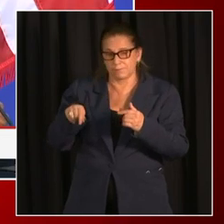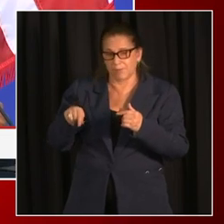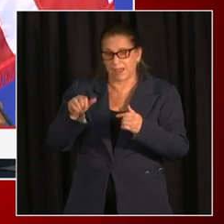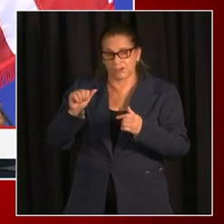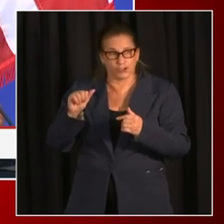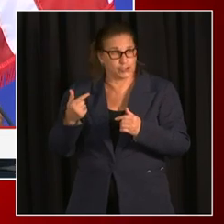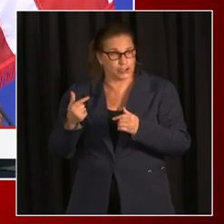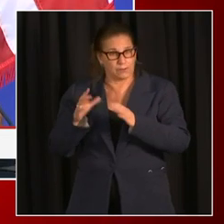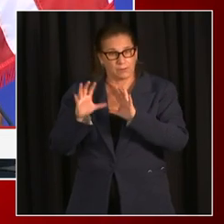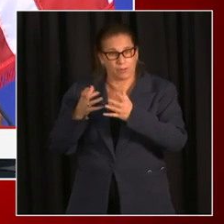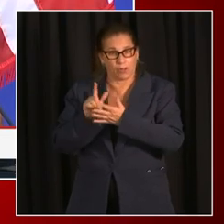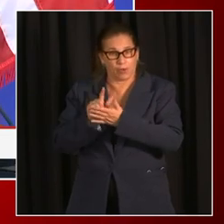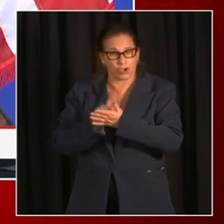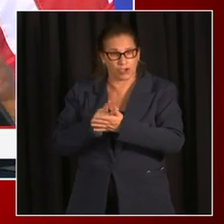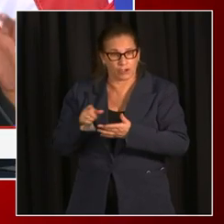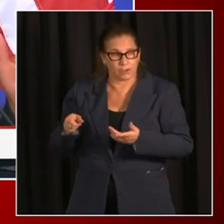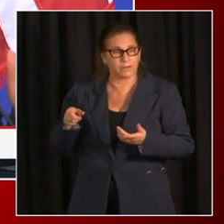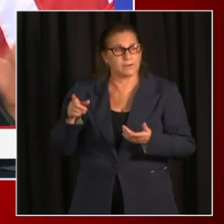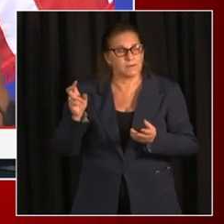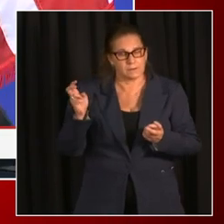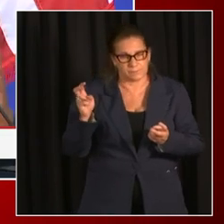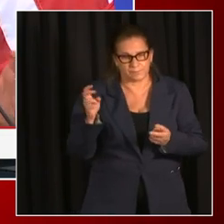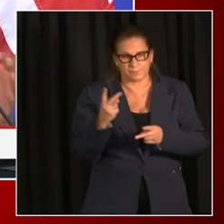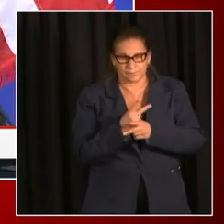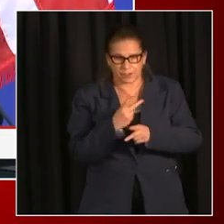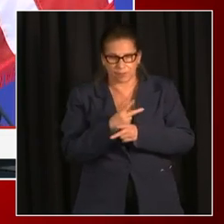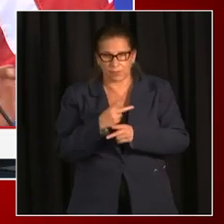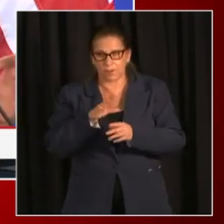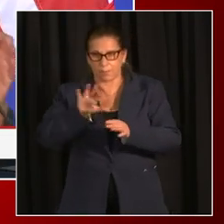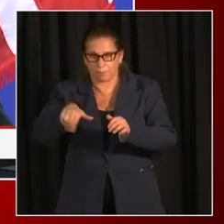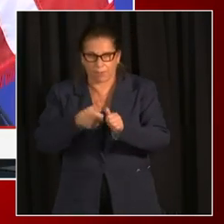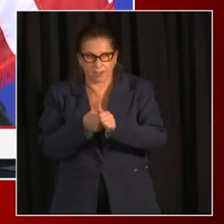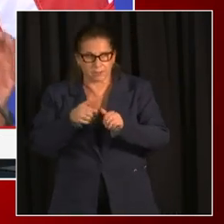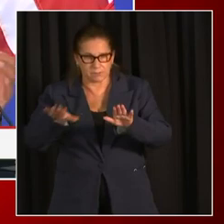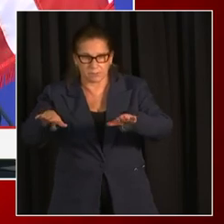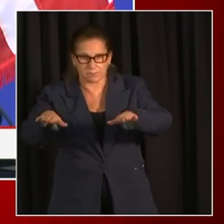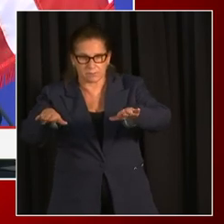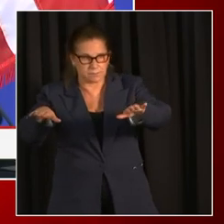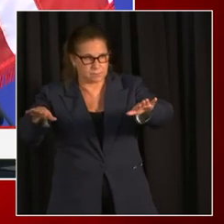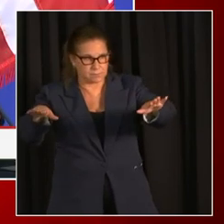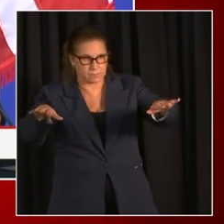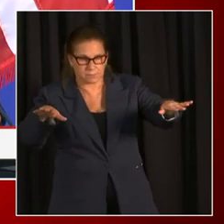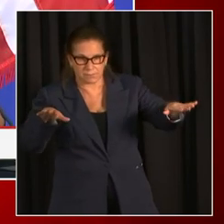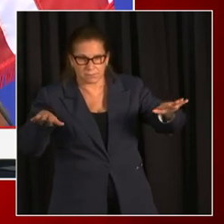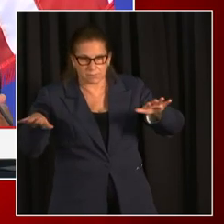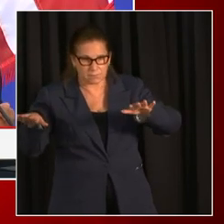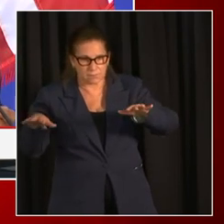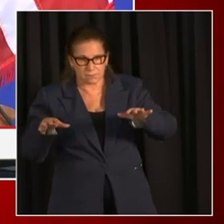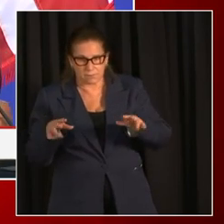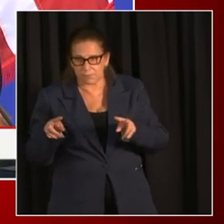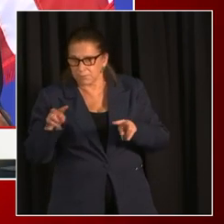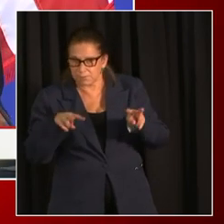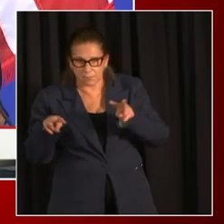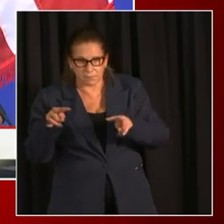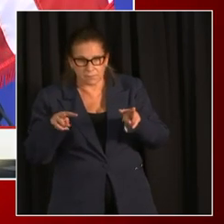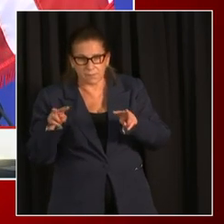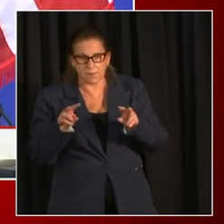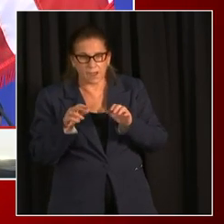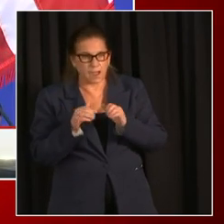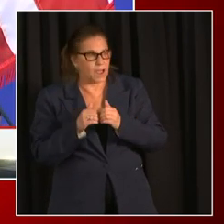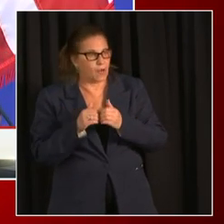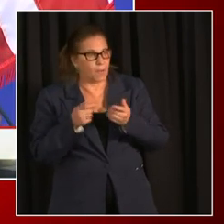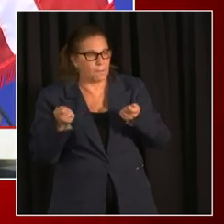conversation about how they can be repurposed. So they're not kind of behind the scenes intelligence gatherers, but they're a response